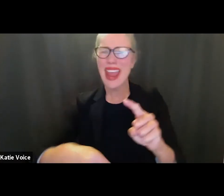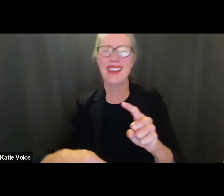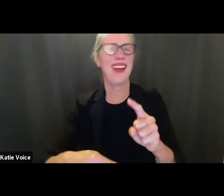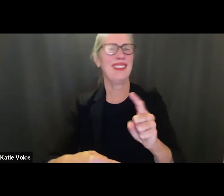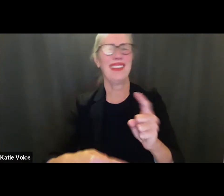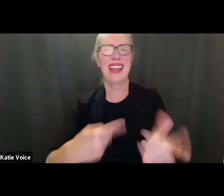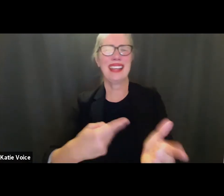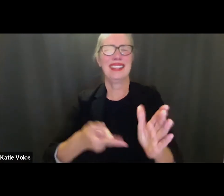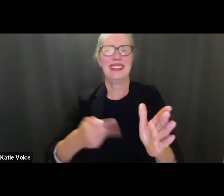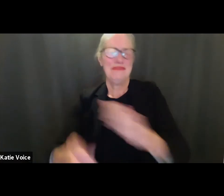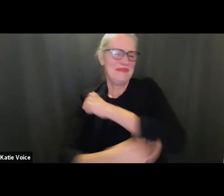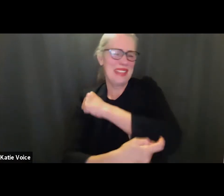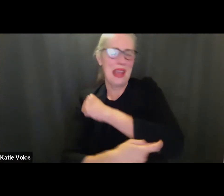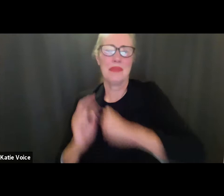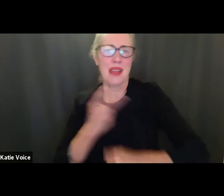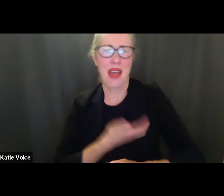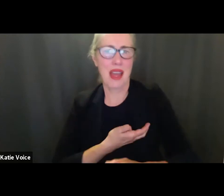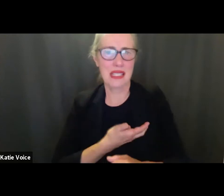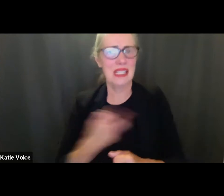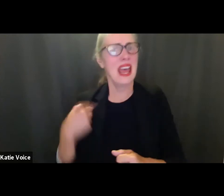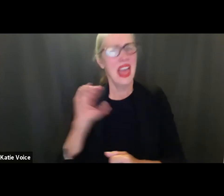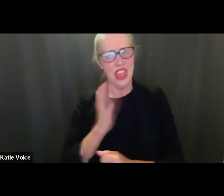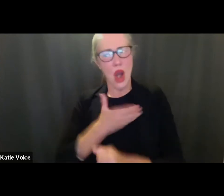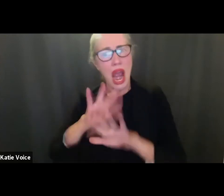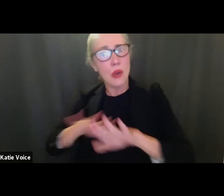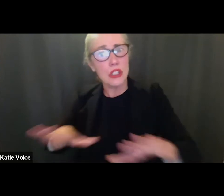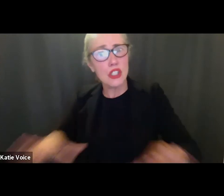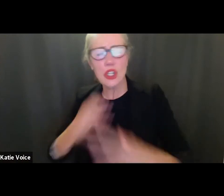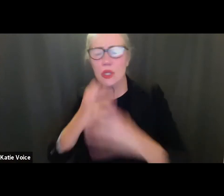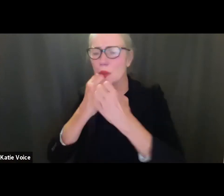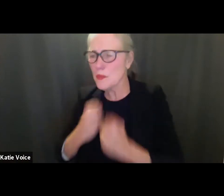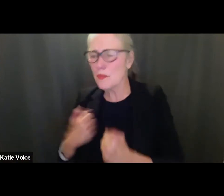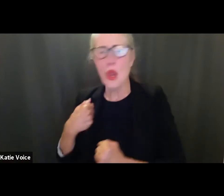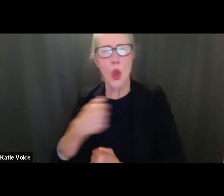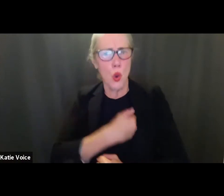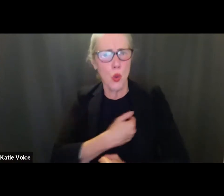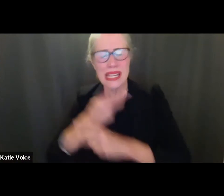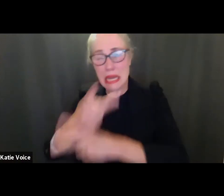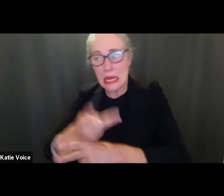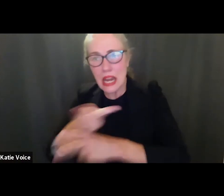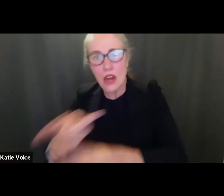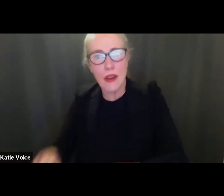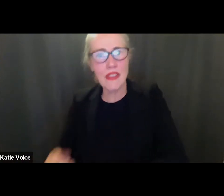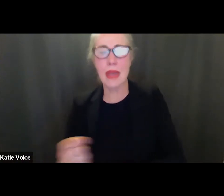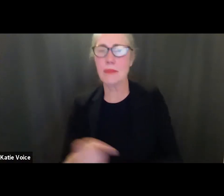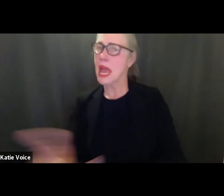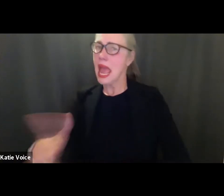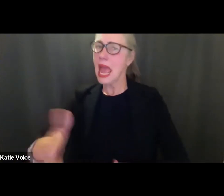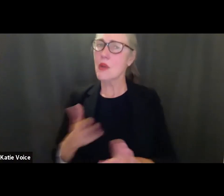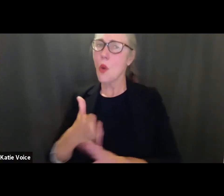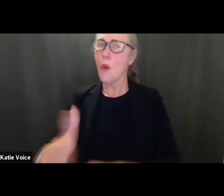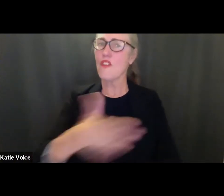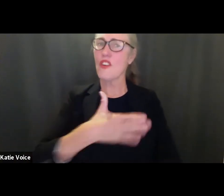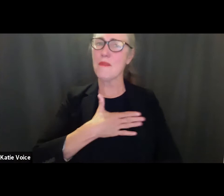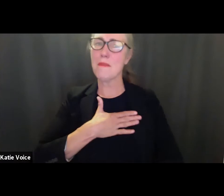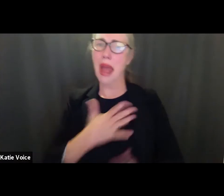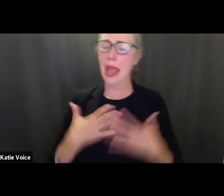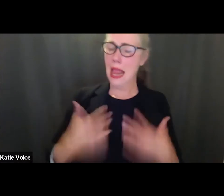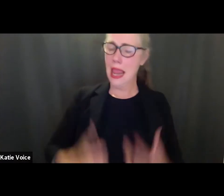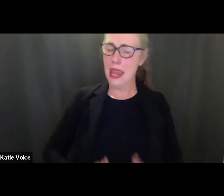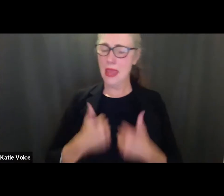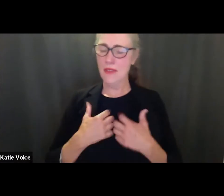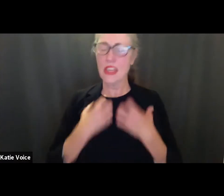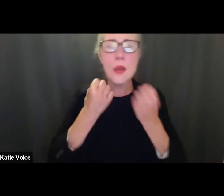of this world. And over my living and breathing body, you will not touch my children. We pay